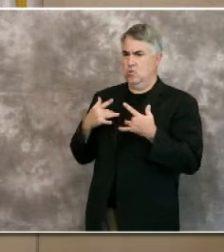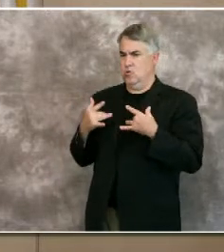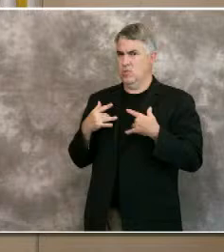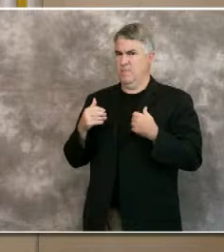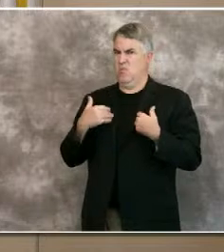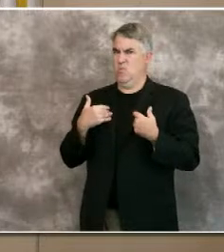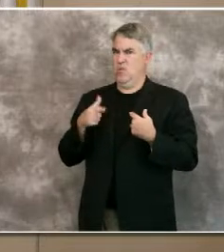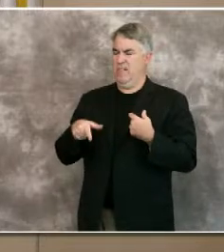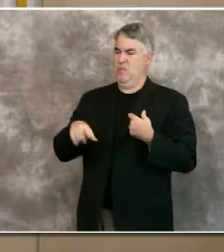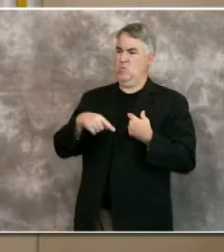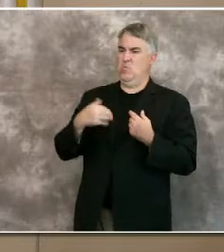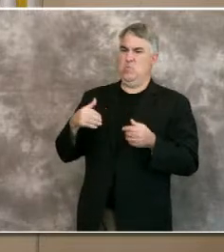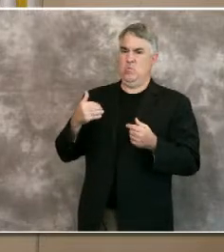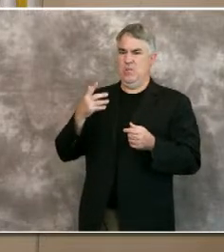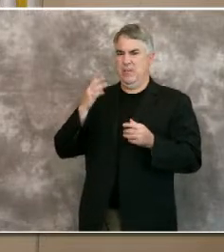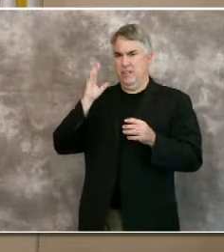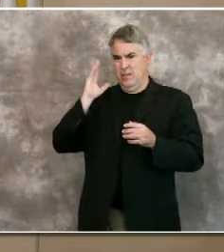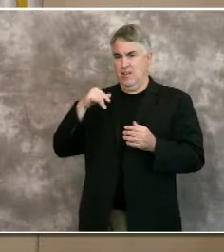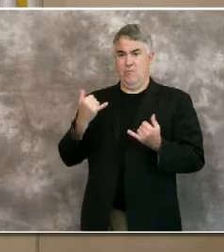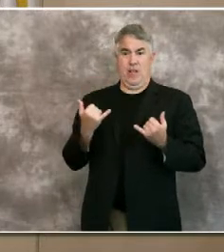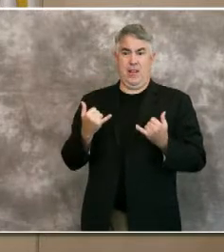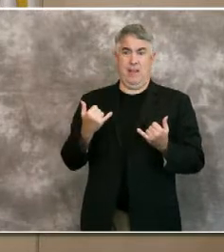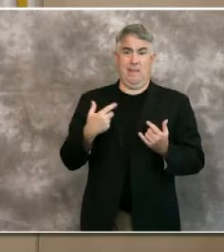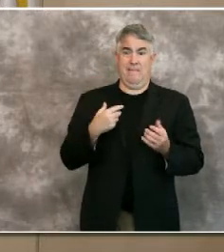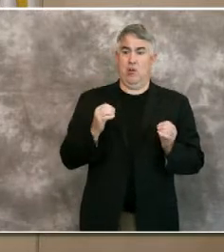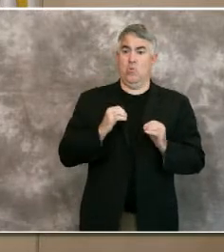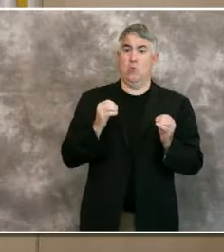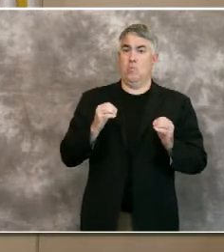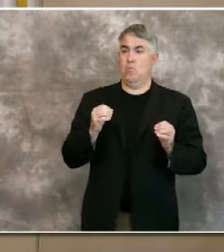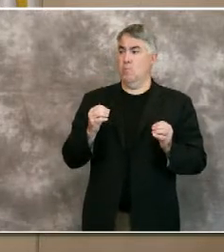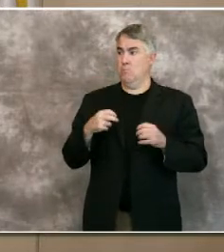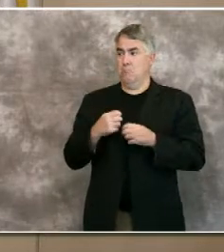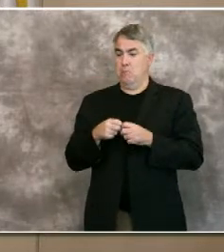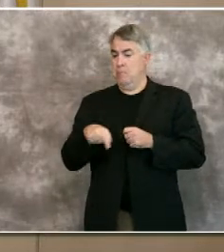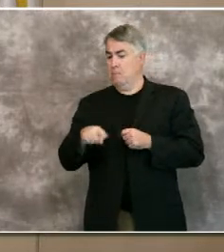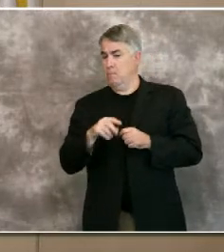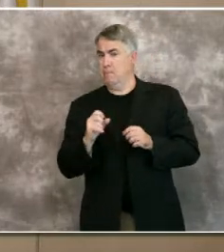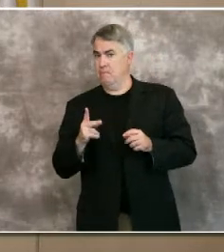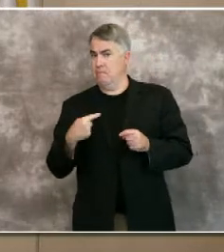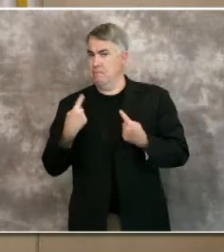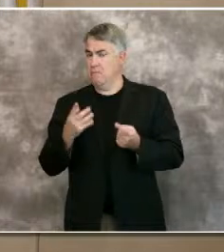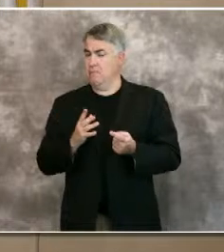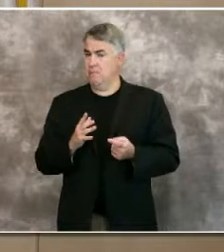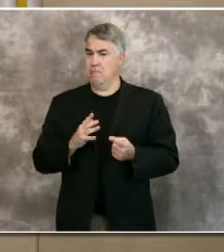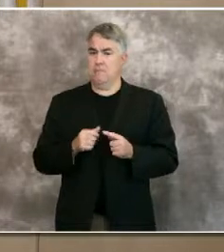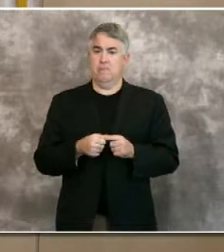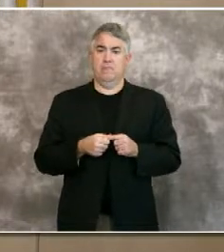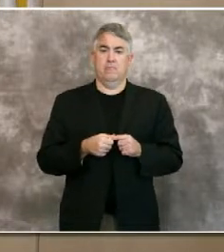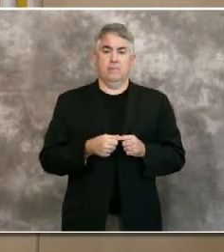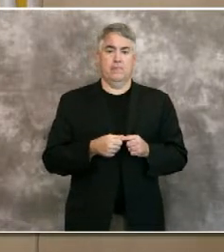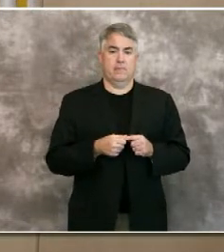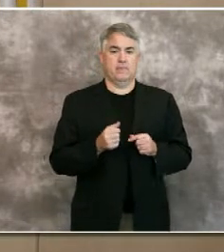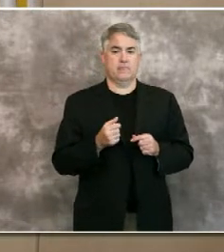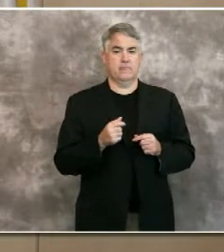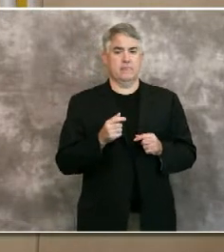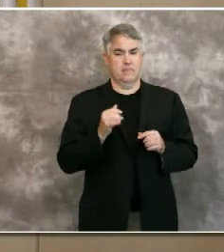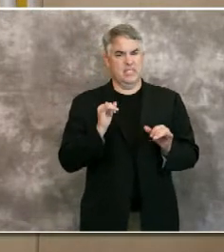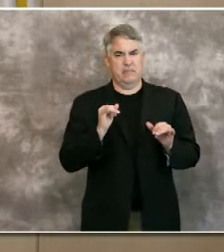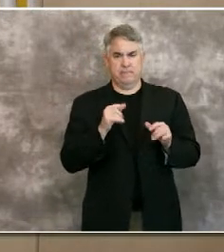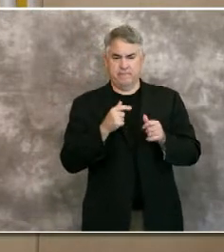right now we do not have that. So what we are doing is under the umbrella of activities